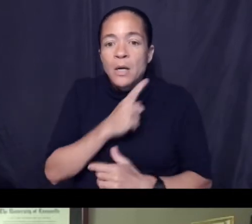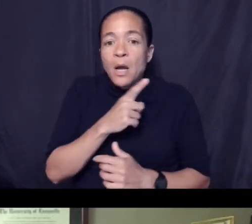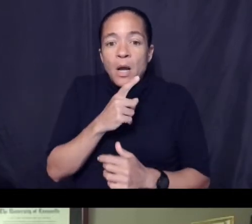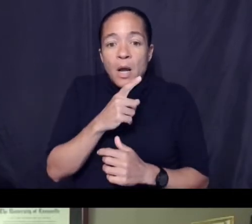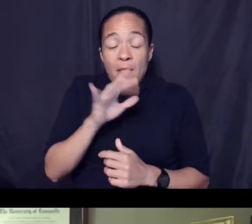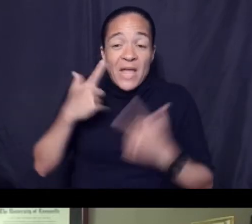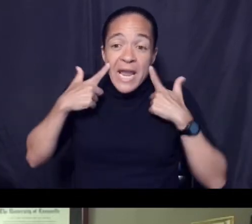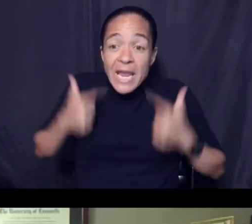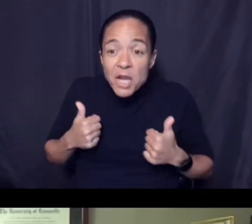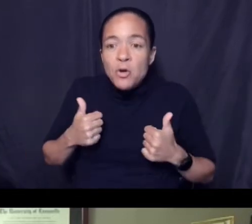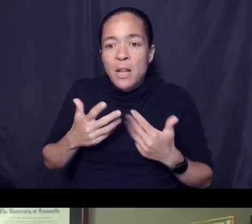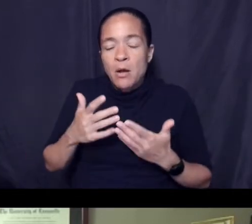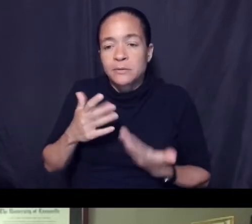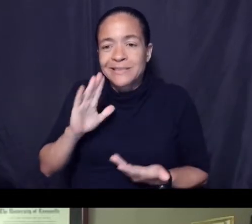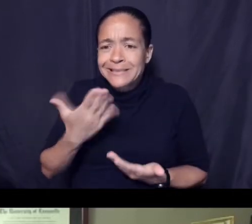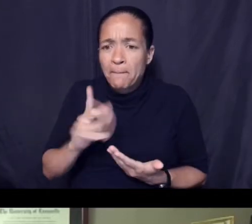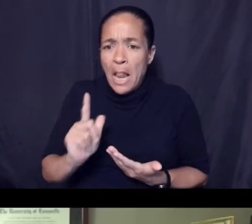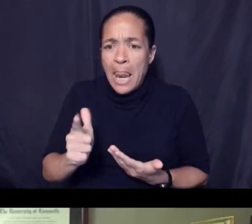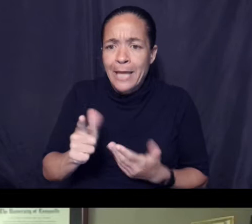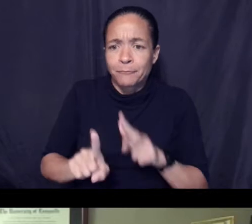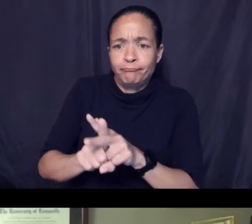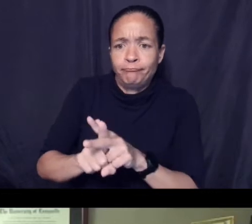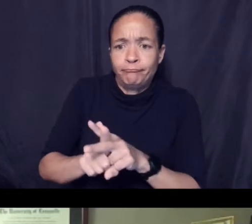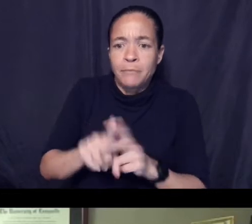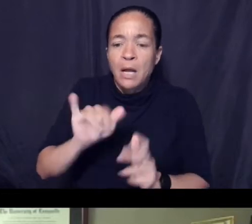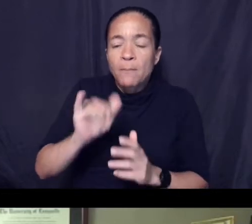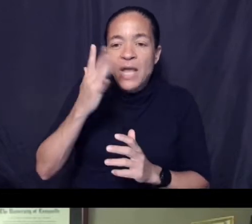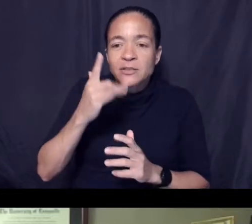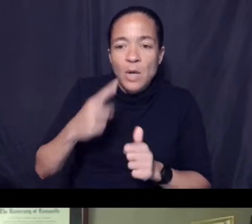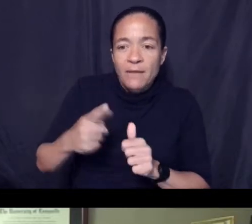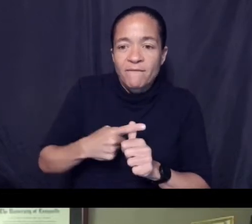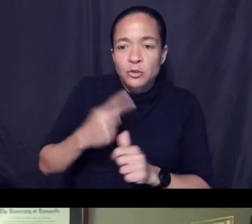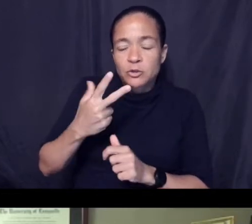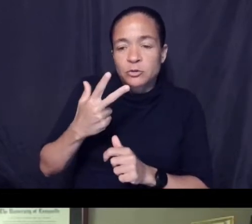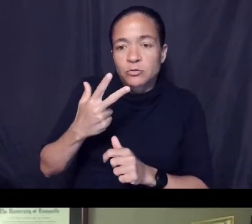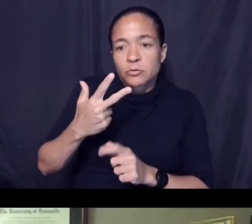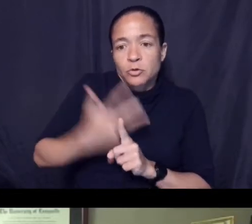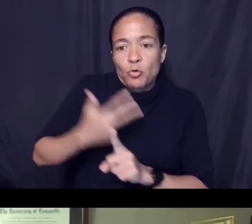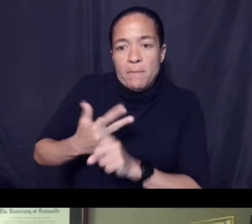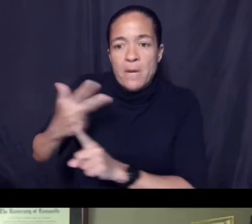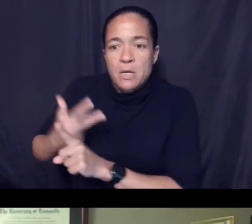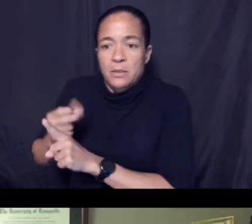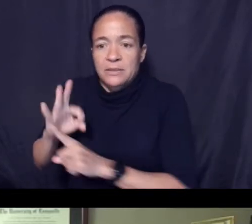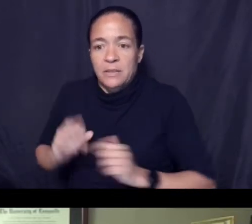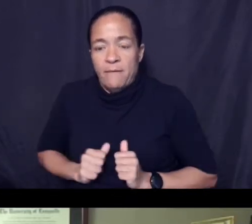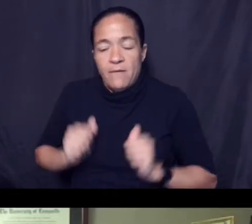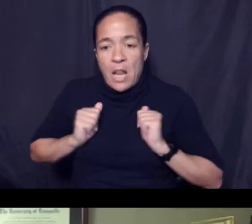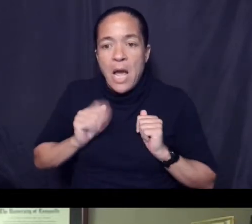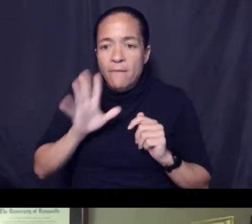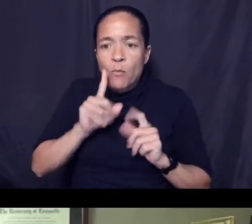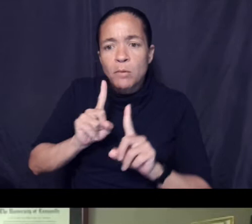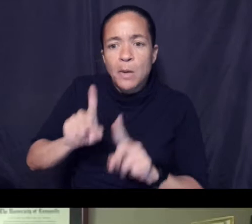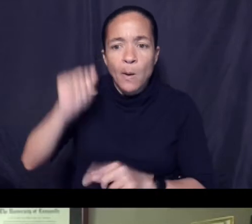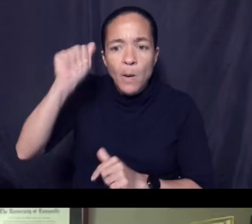part of the reason why our babies will go to audiology every 3 months in the first year of life, followed by every 6 months